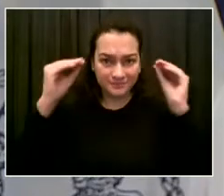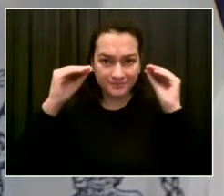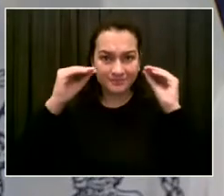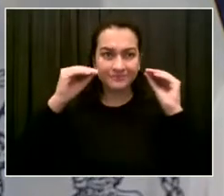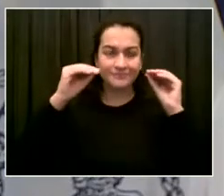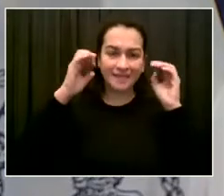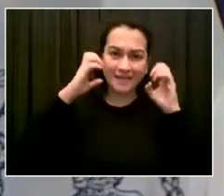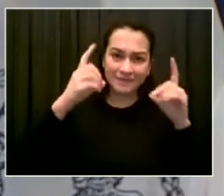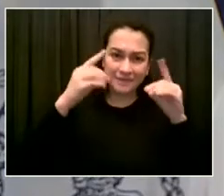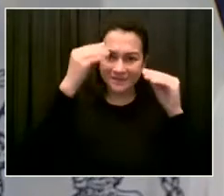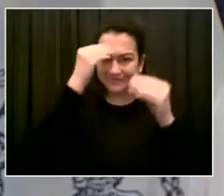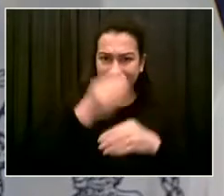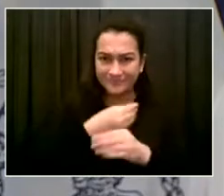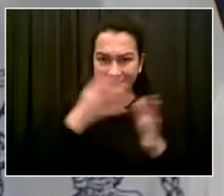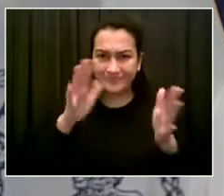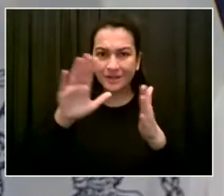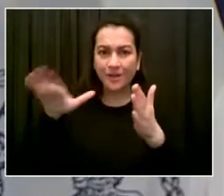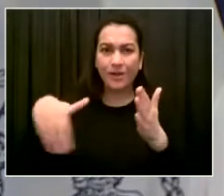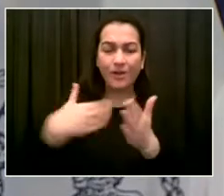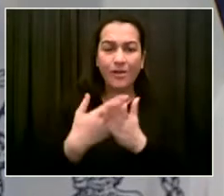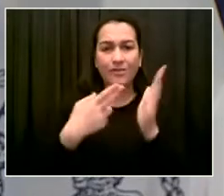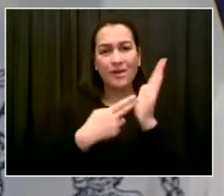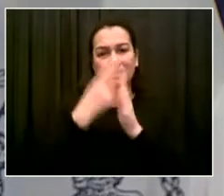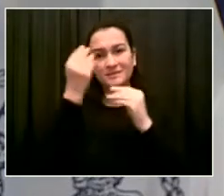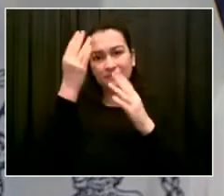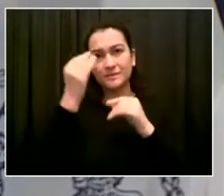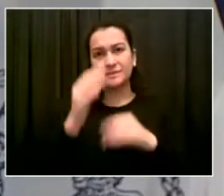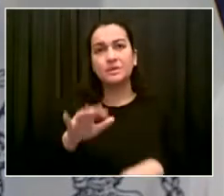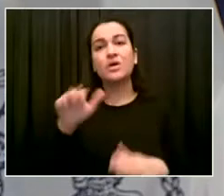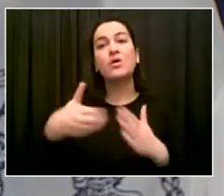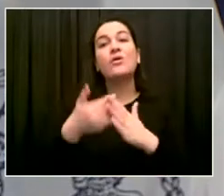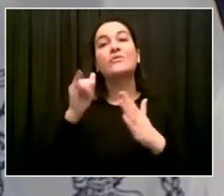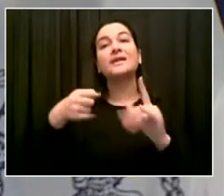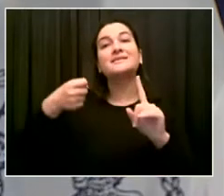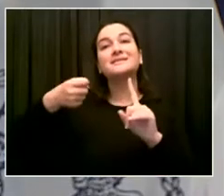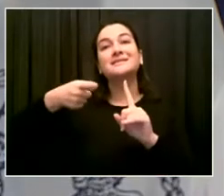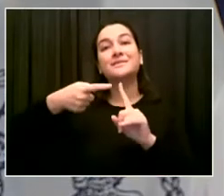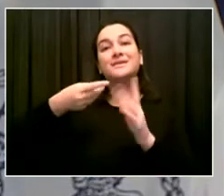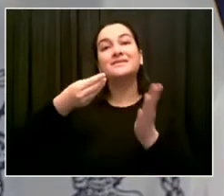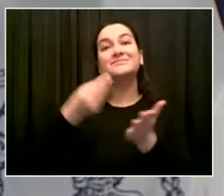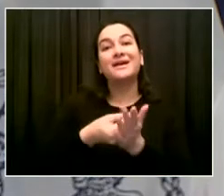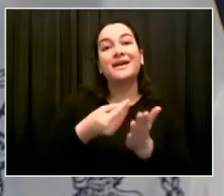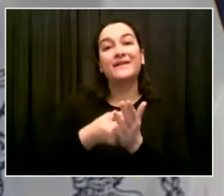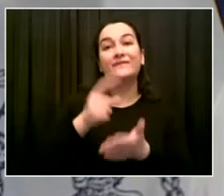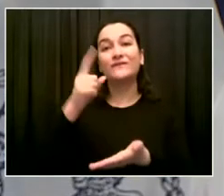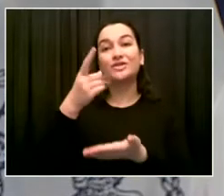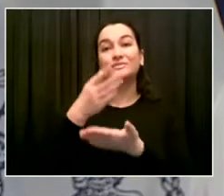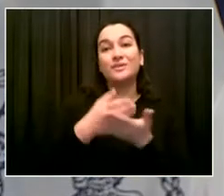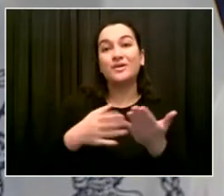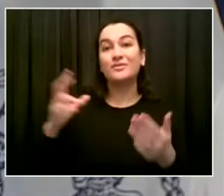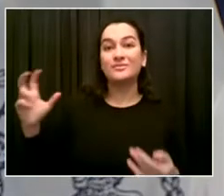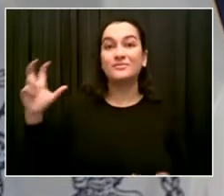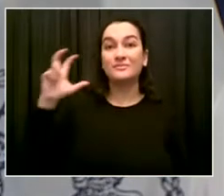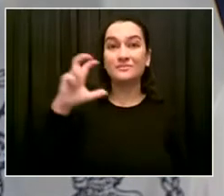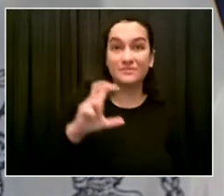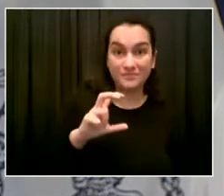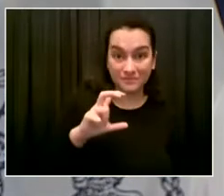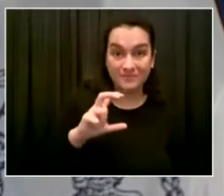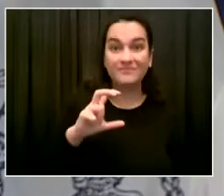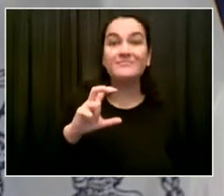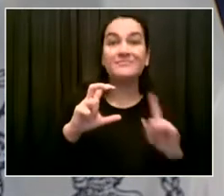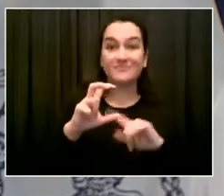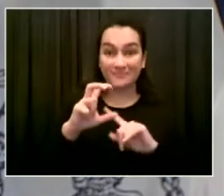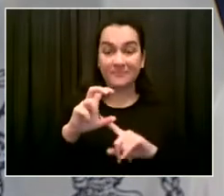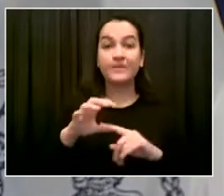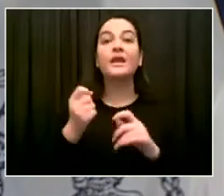amount of time to come in. The truth is the decisions about taxation typically reside in